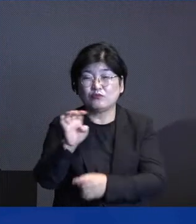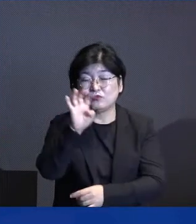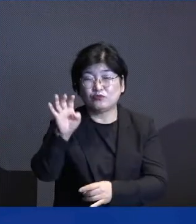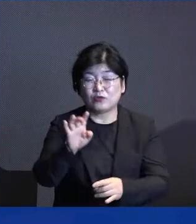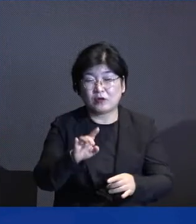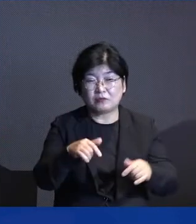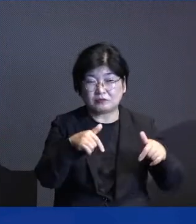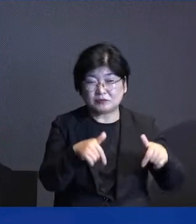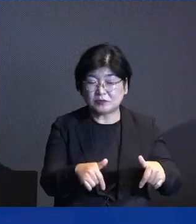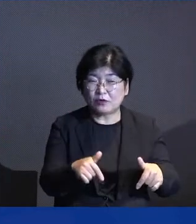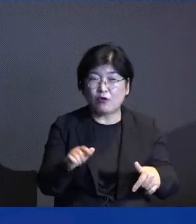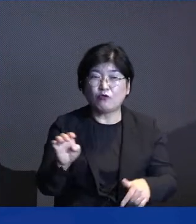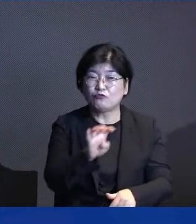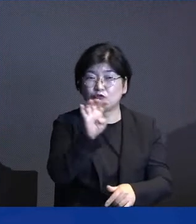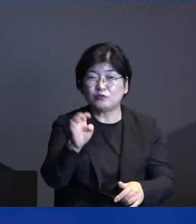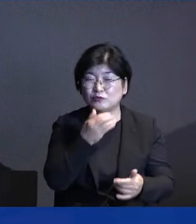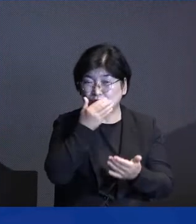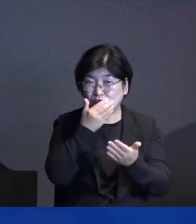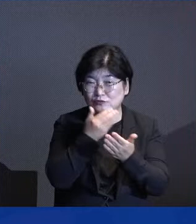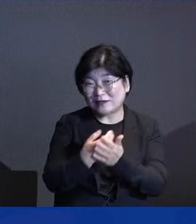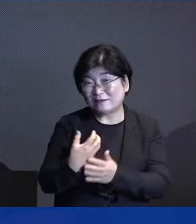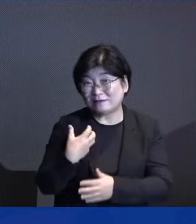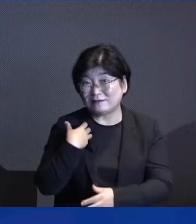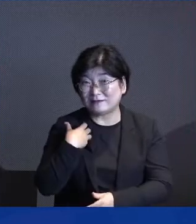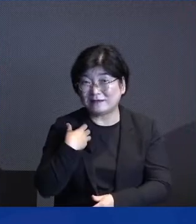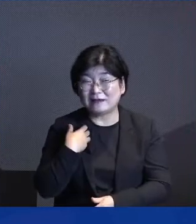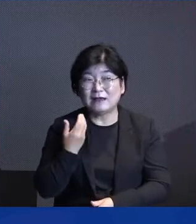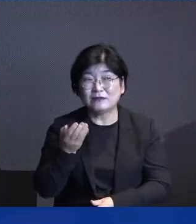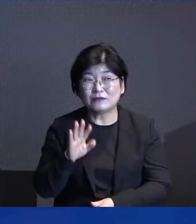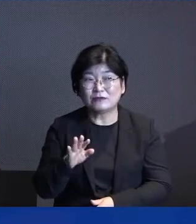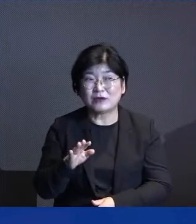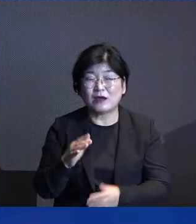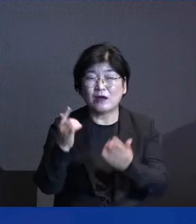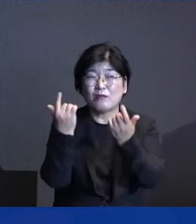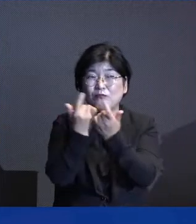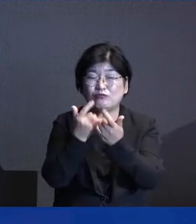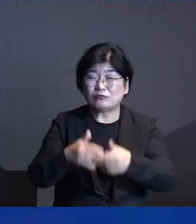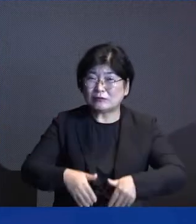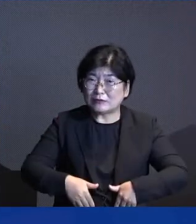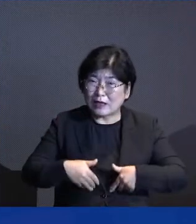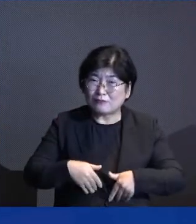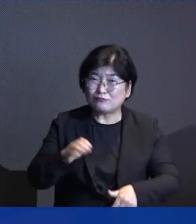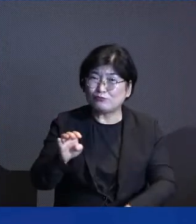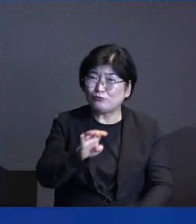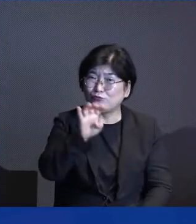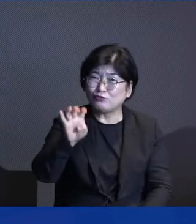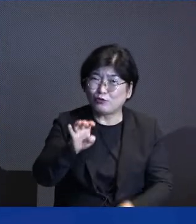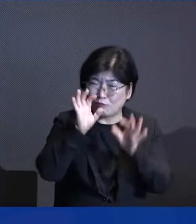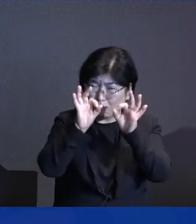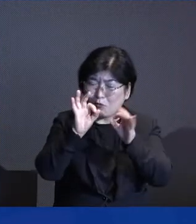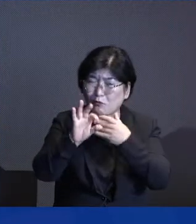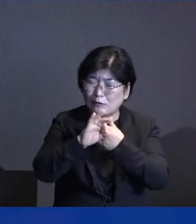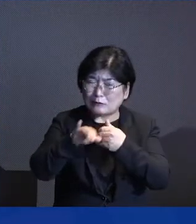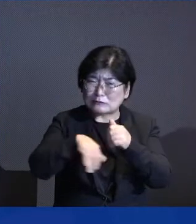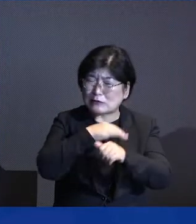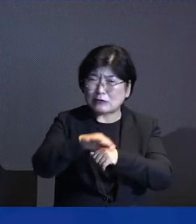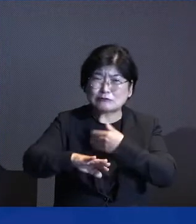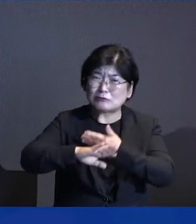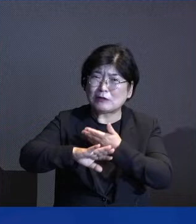was found in Nordic and Southern European countries. And in Middle Eastern countries,